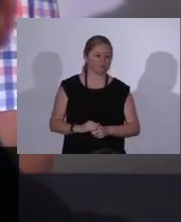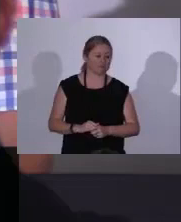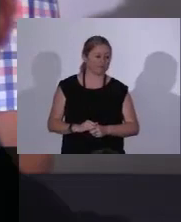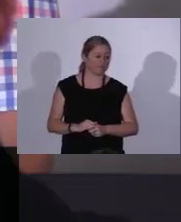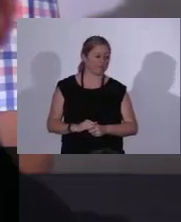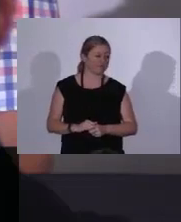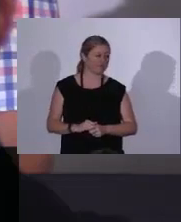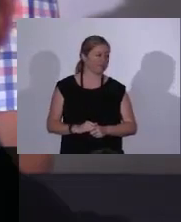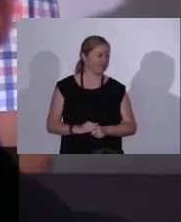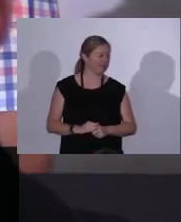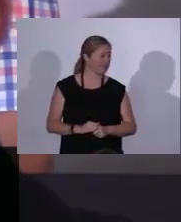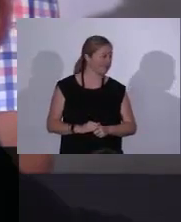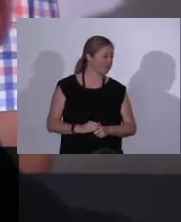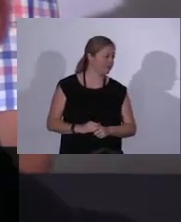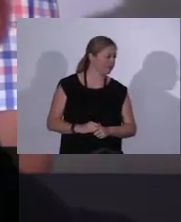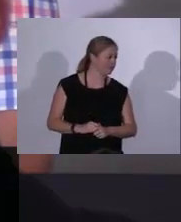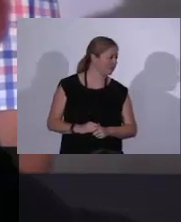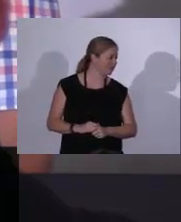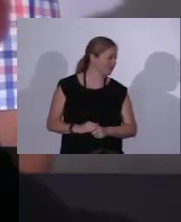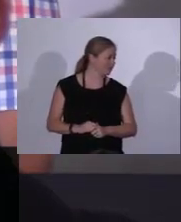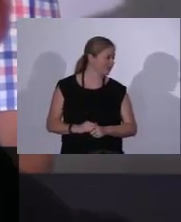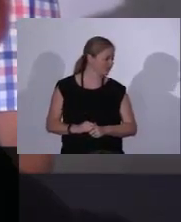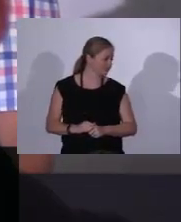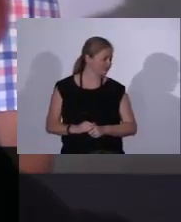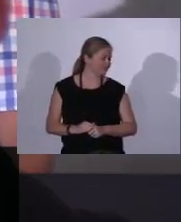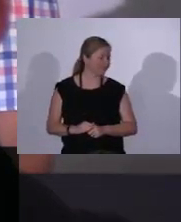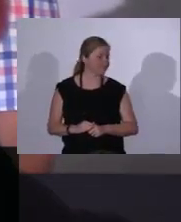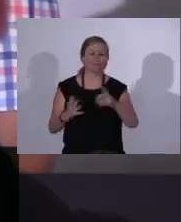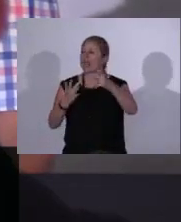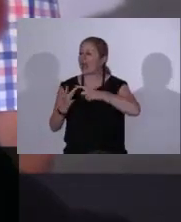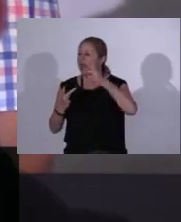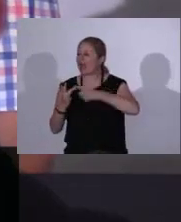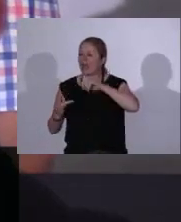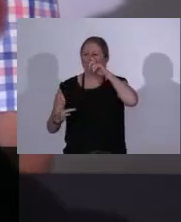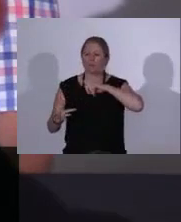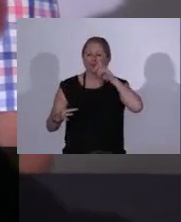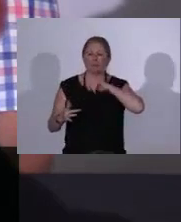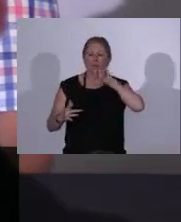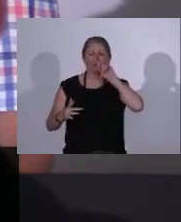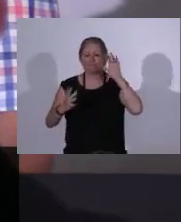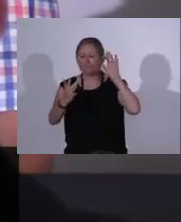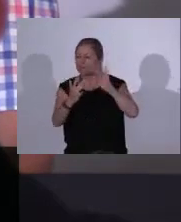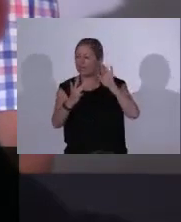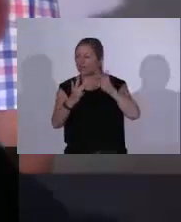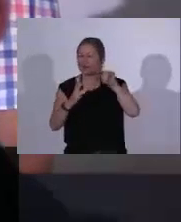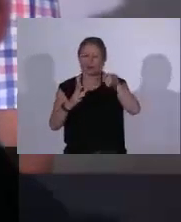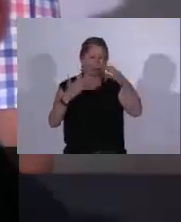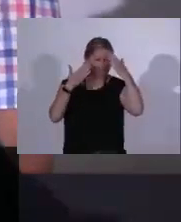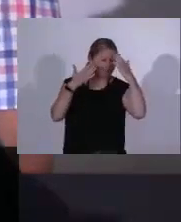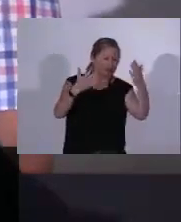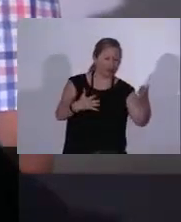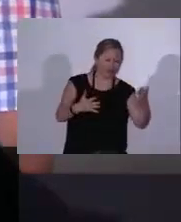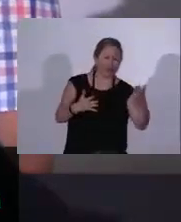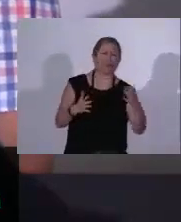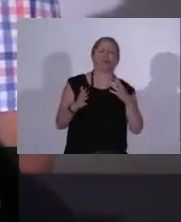In terms of finding more hard-to-reach people, so I AAA Play is a part of RecLink, which does a